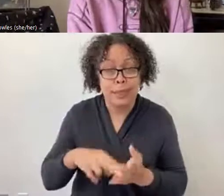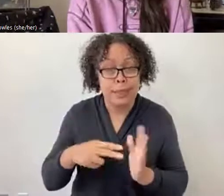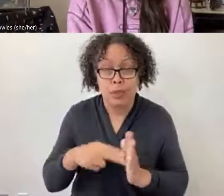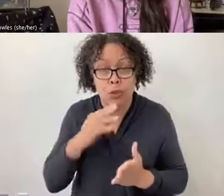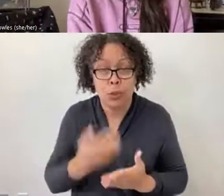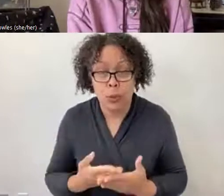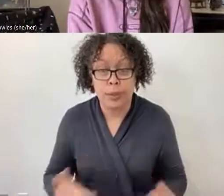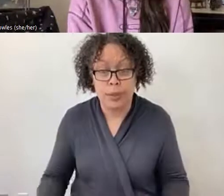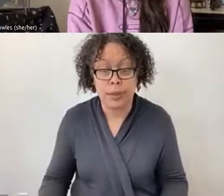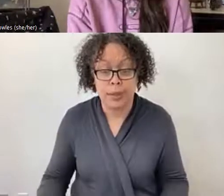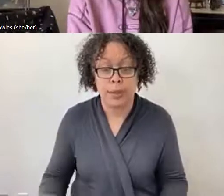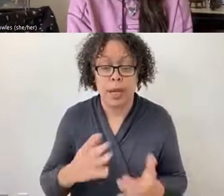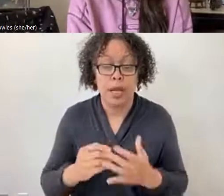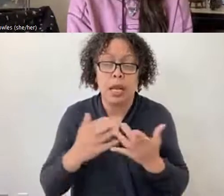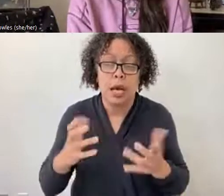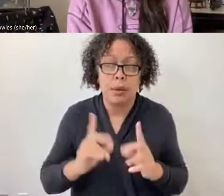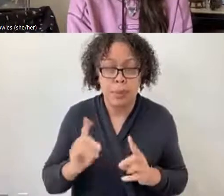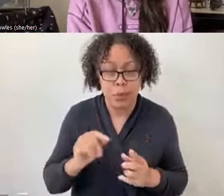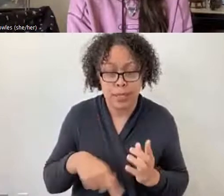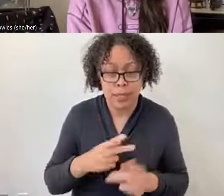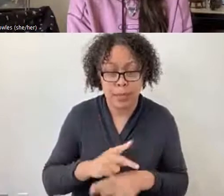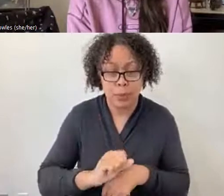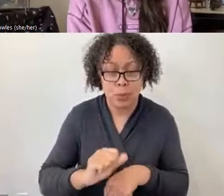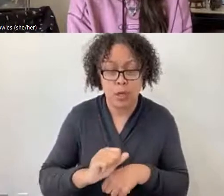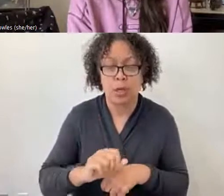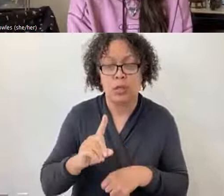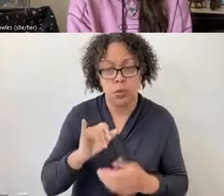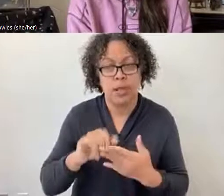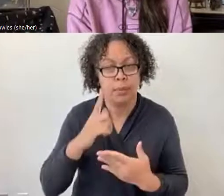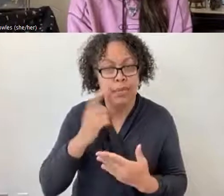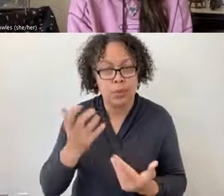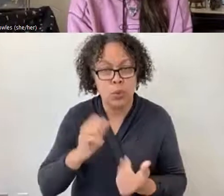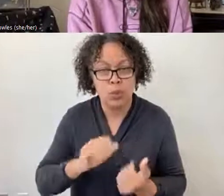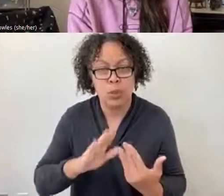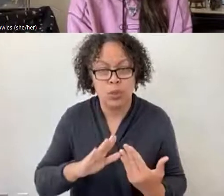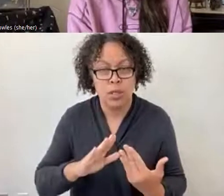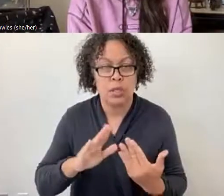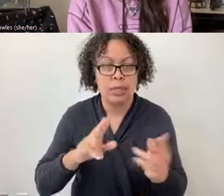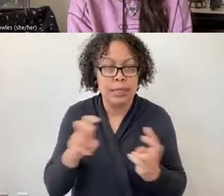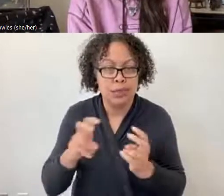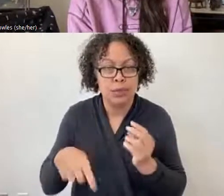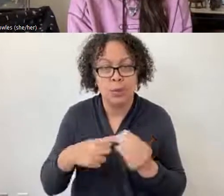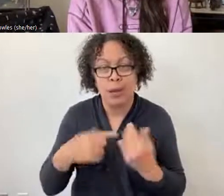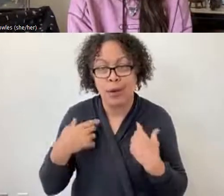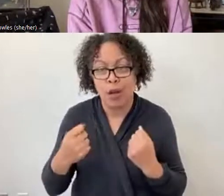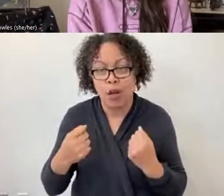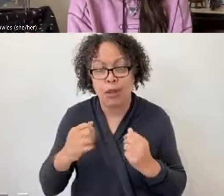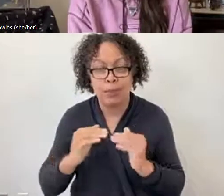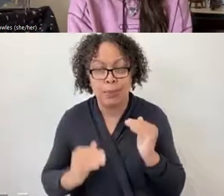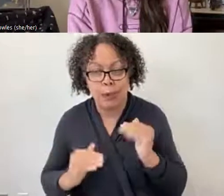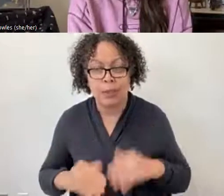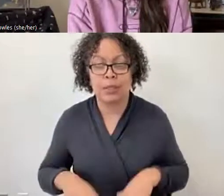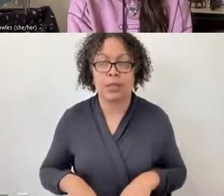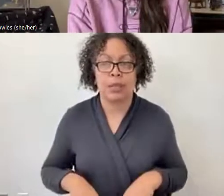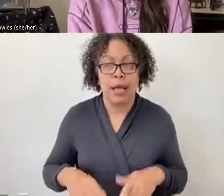And a lot of folks who are doing this work are doing it because they want to address issues of health disparities, issues of a lack